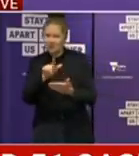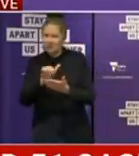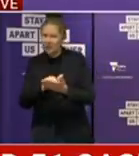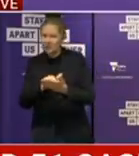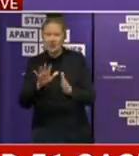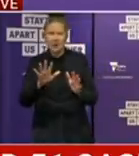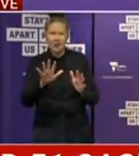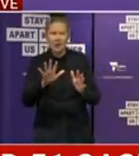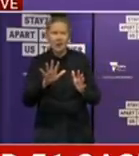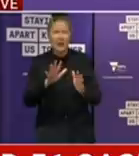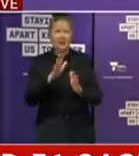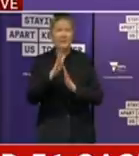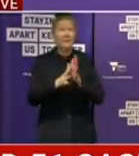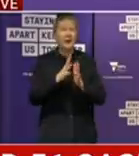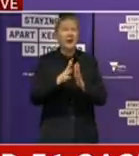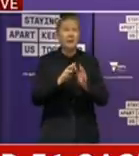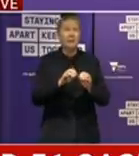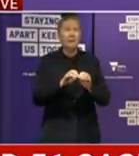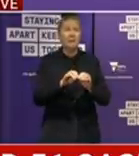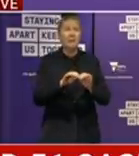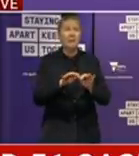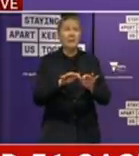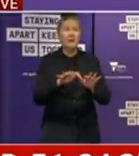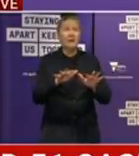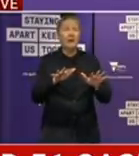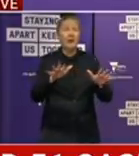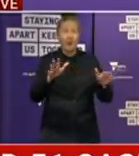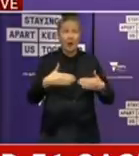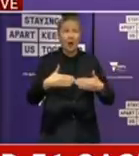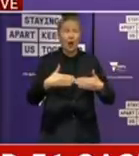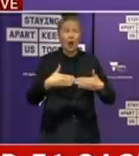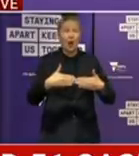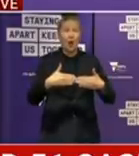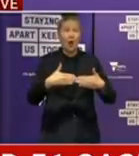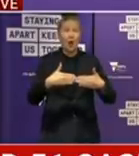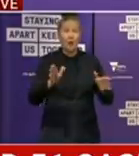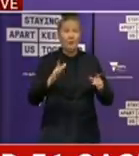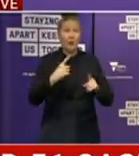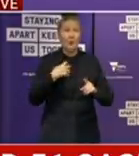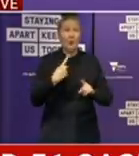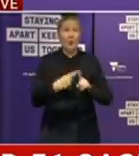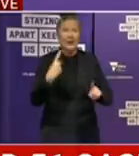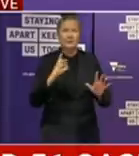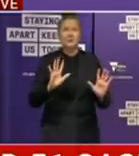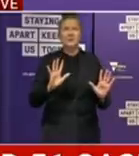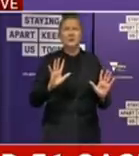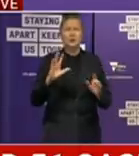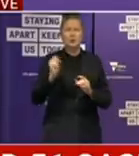that will just mean we potentially have more cases, and opening up safely and steadily is further away than it should